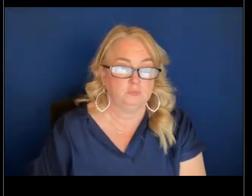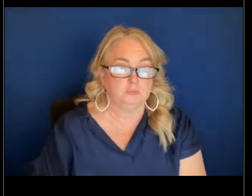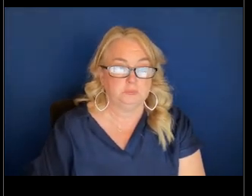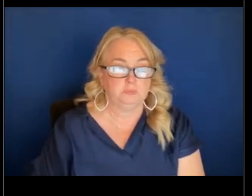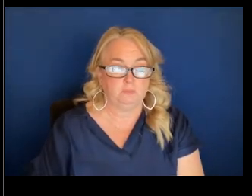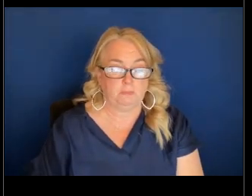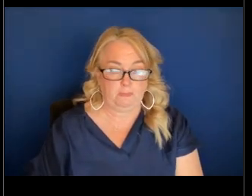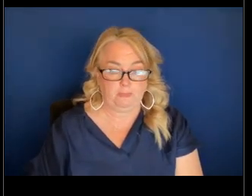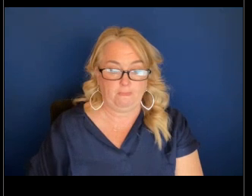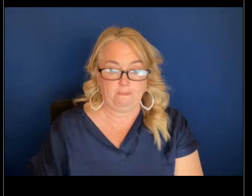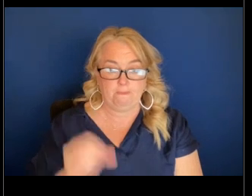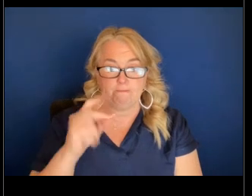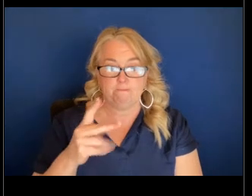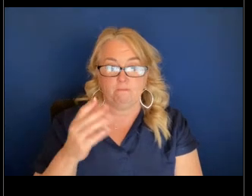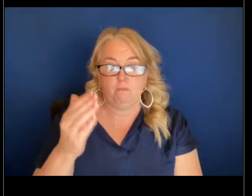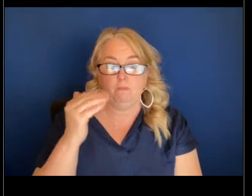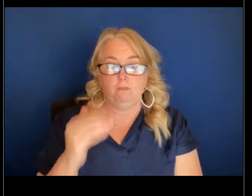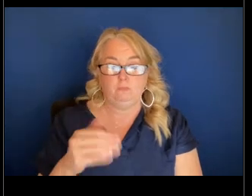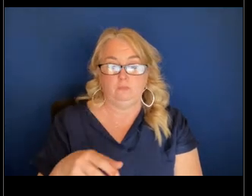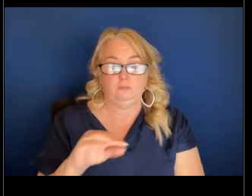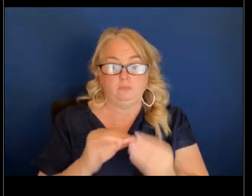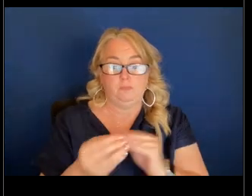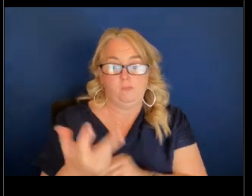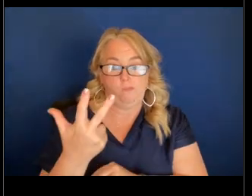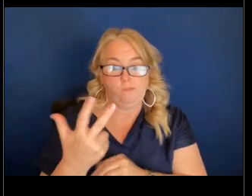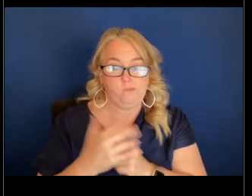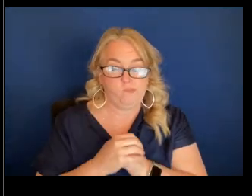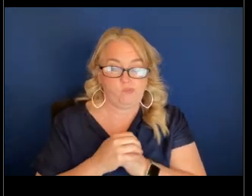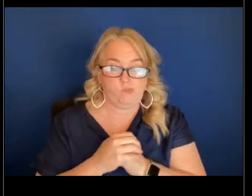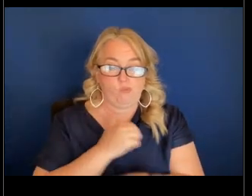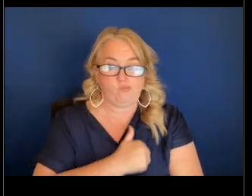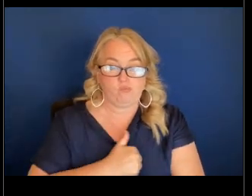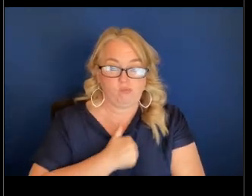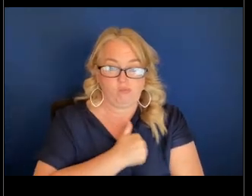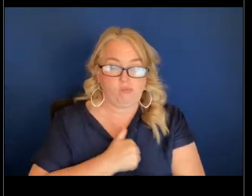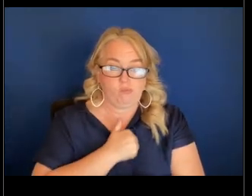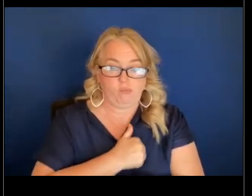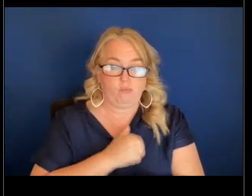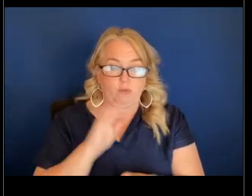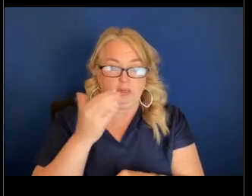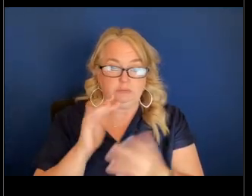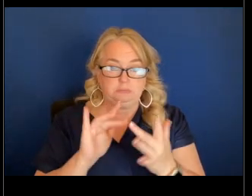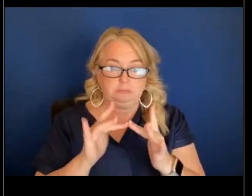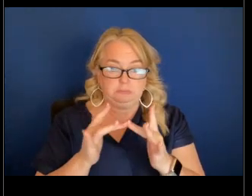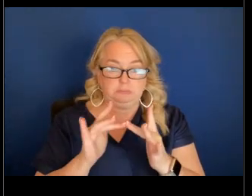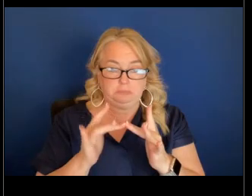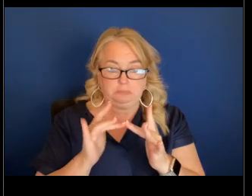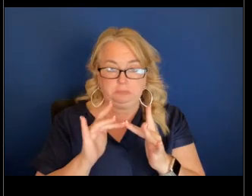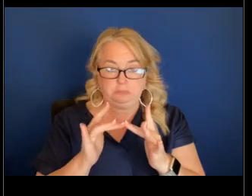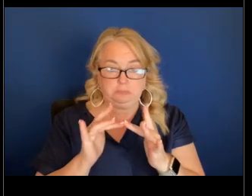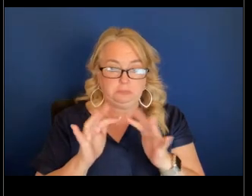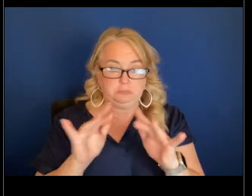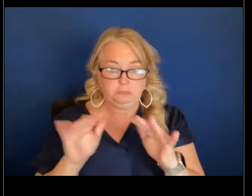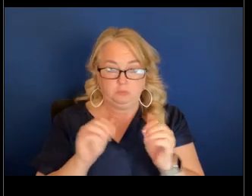All right, that takes us to topic 3. I do apologize, looks like we're having some network issues with the closed